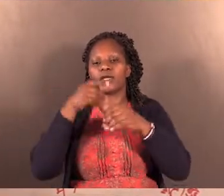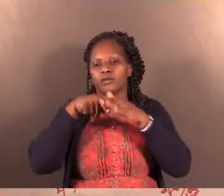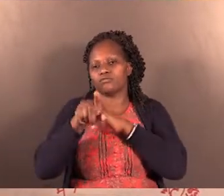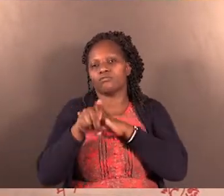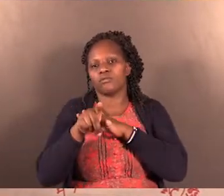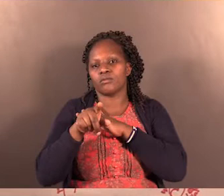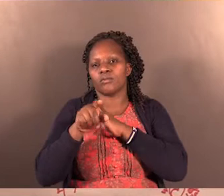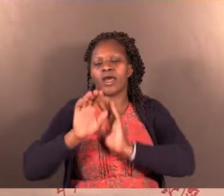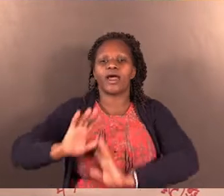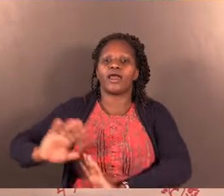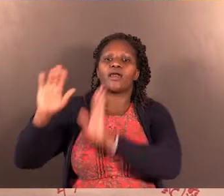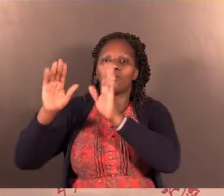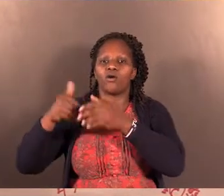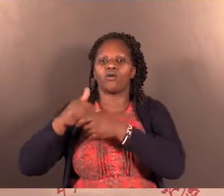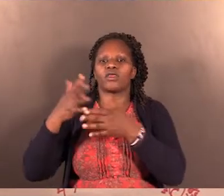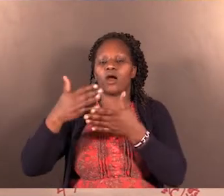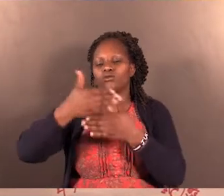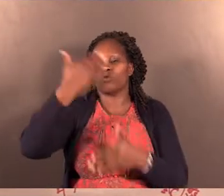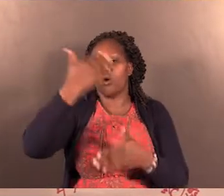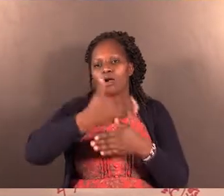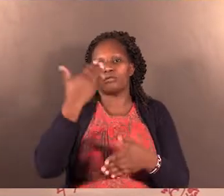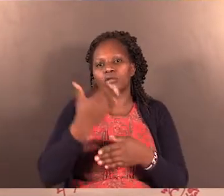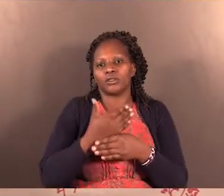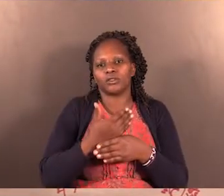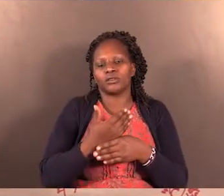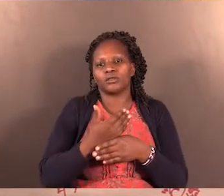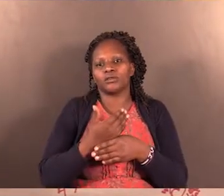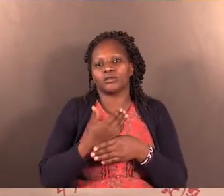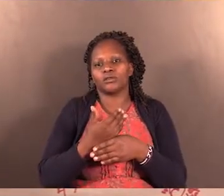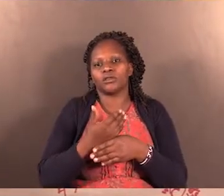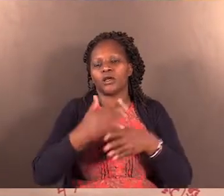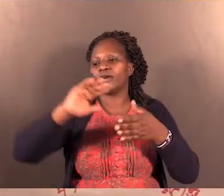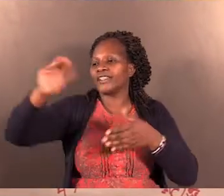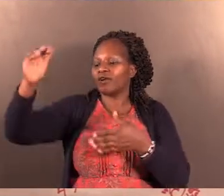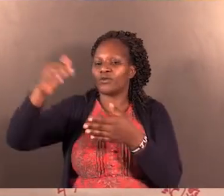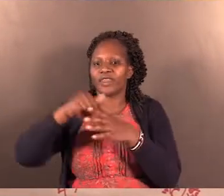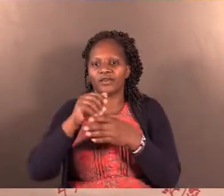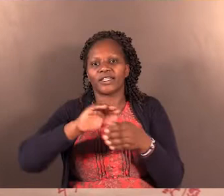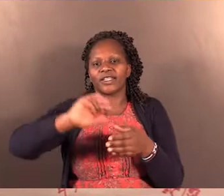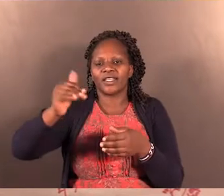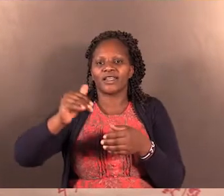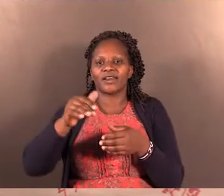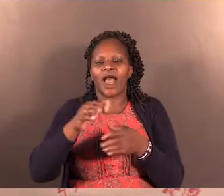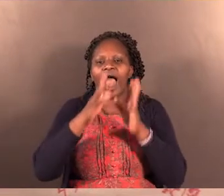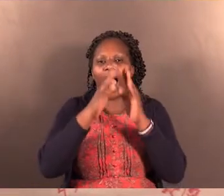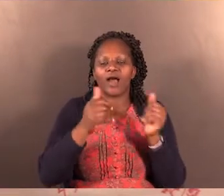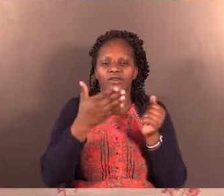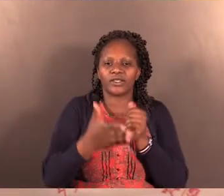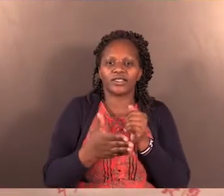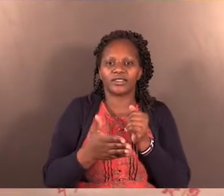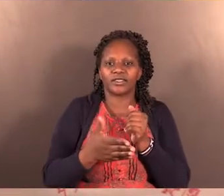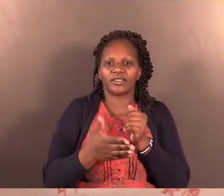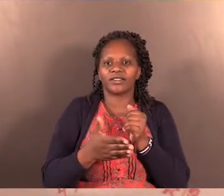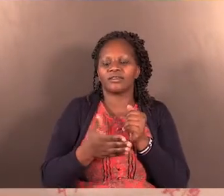into and left without walls." Yes, for city, you can put their estate,